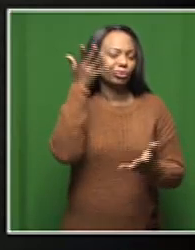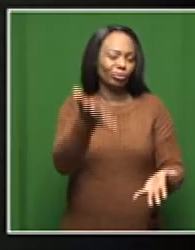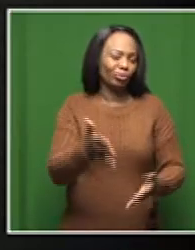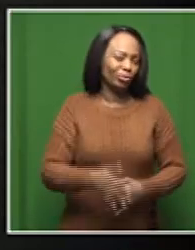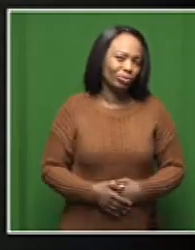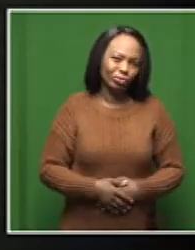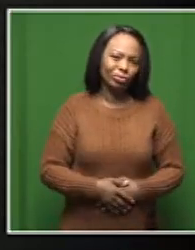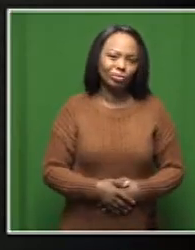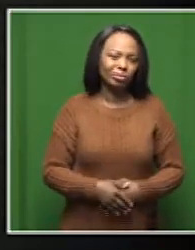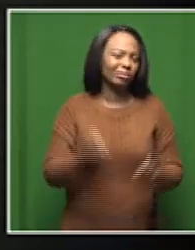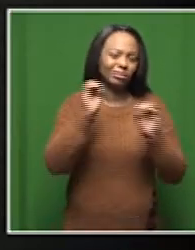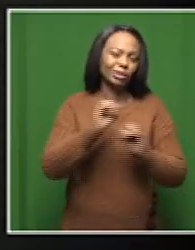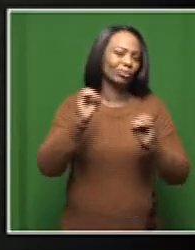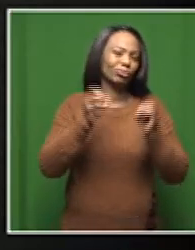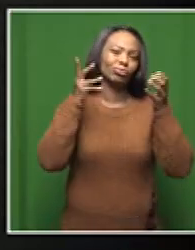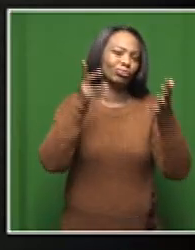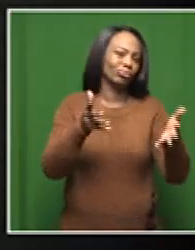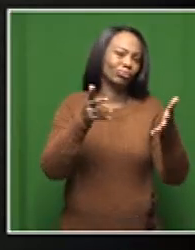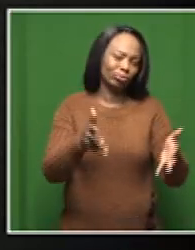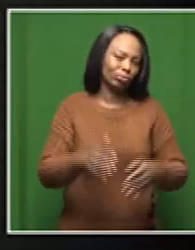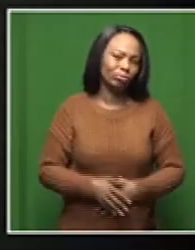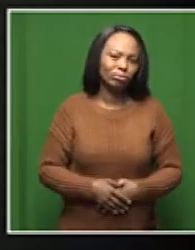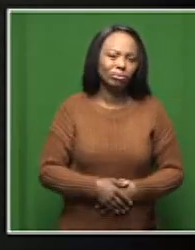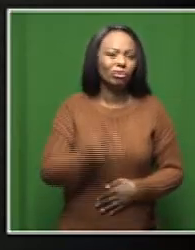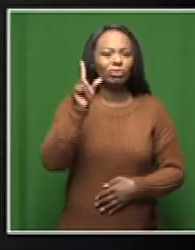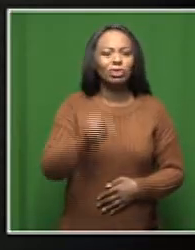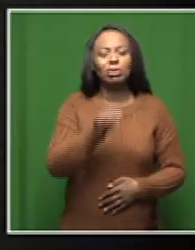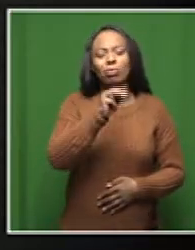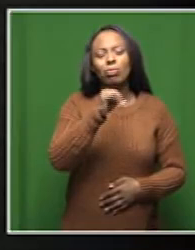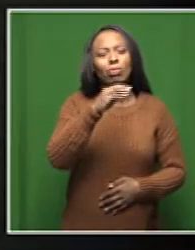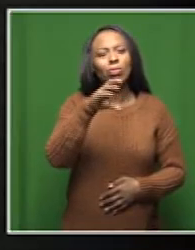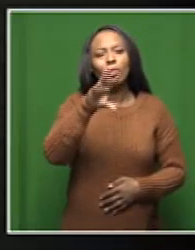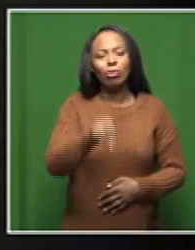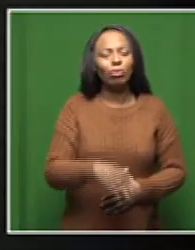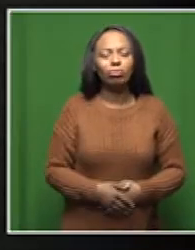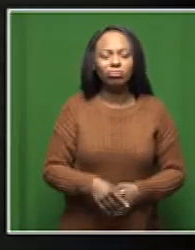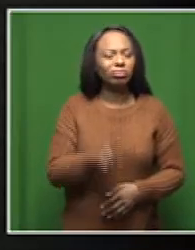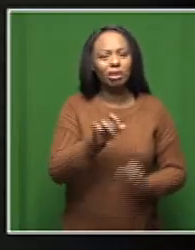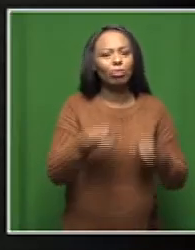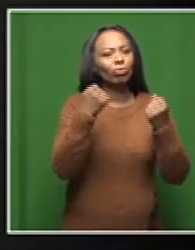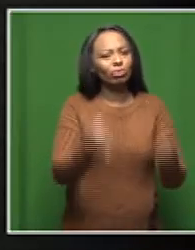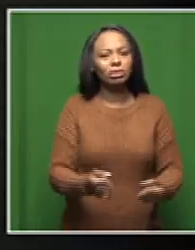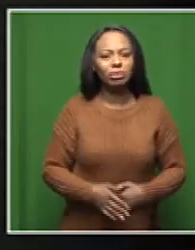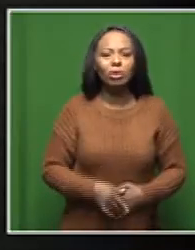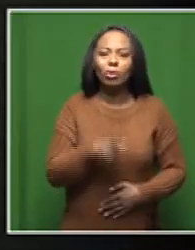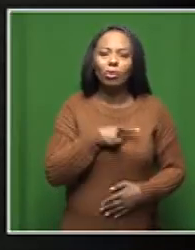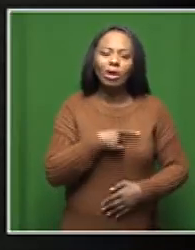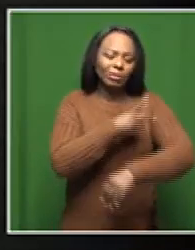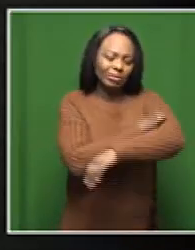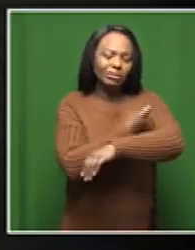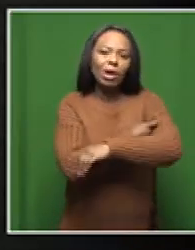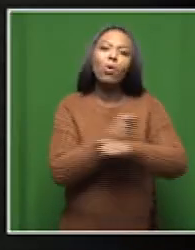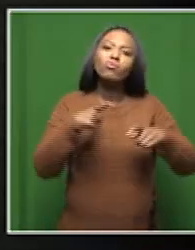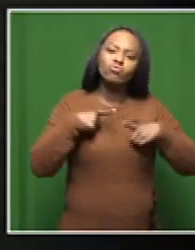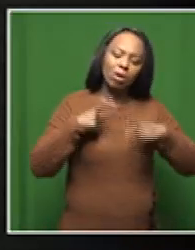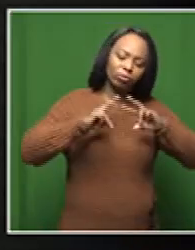there's any microchip. It's absolutely, totally impossible. These are vaccines which are, as I mentioned, so rigorously examined.